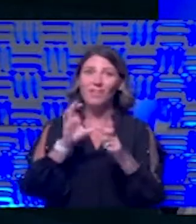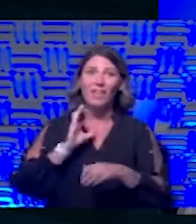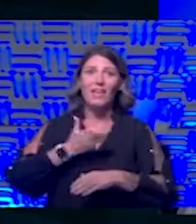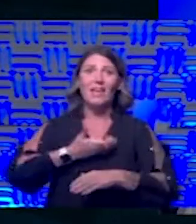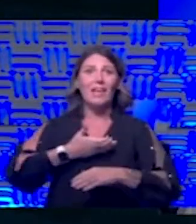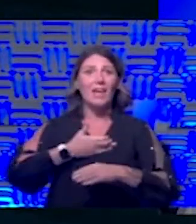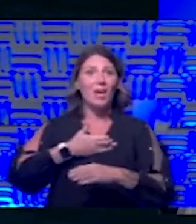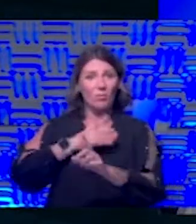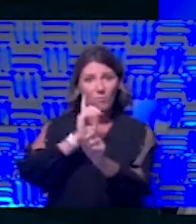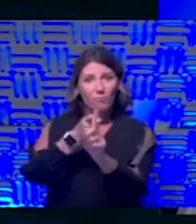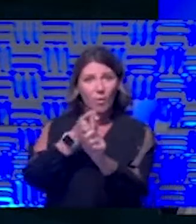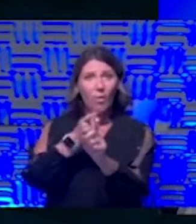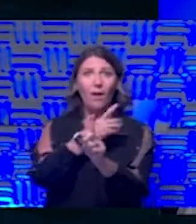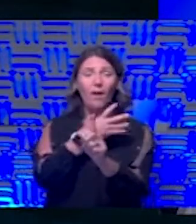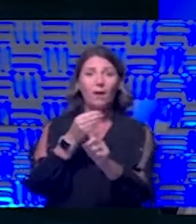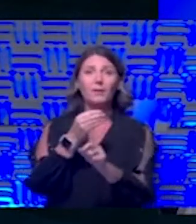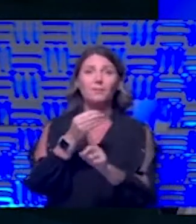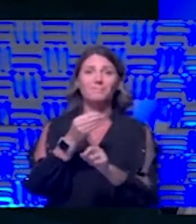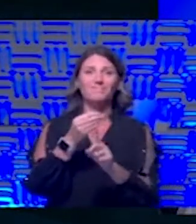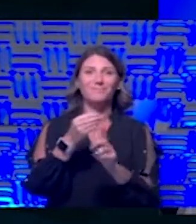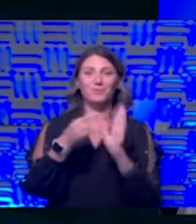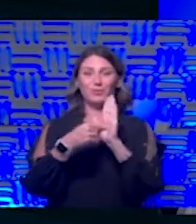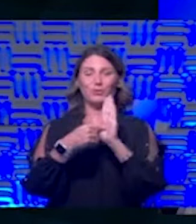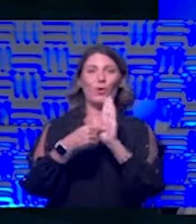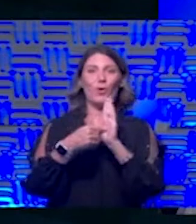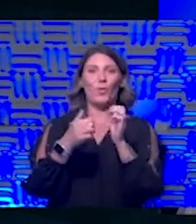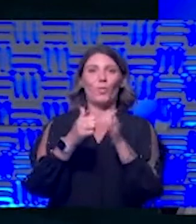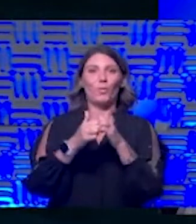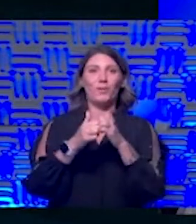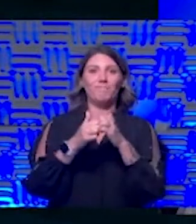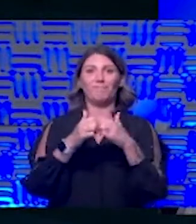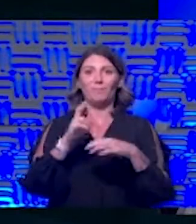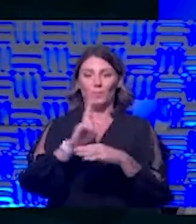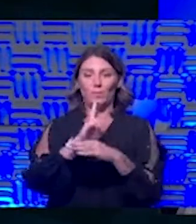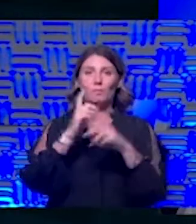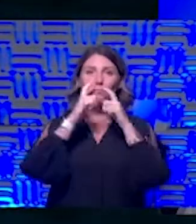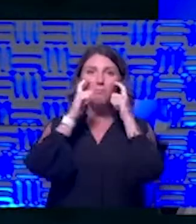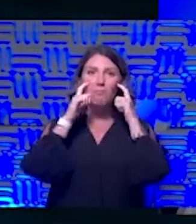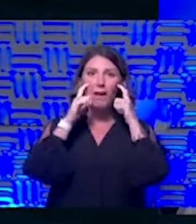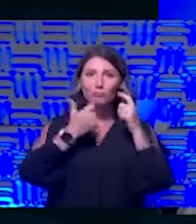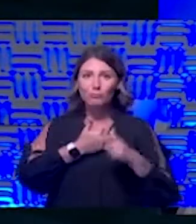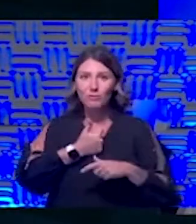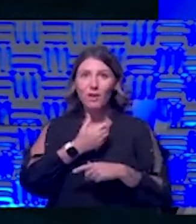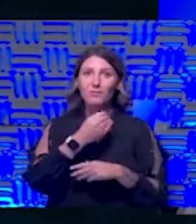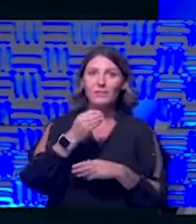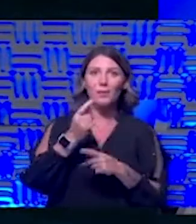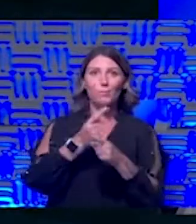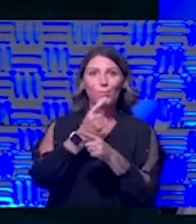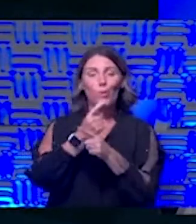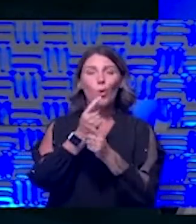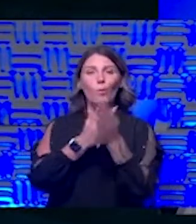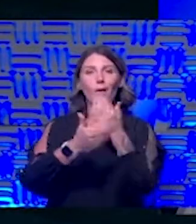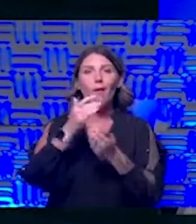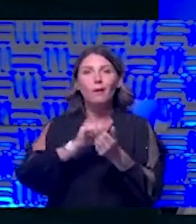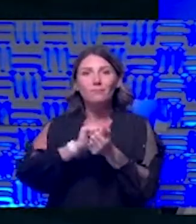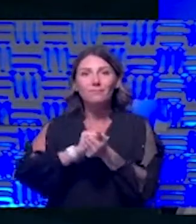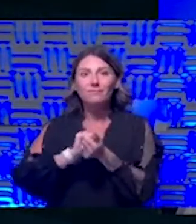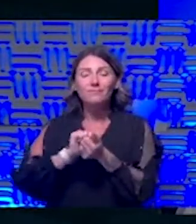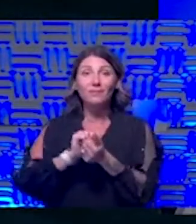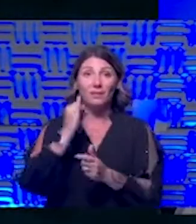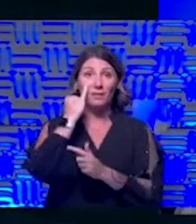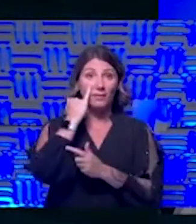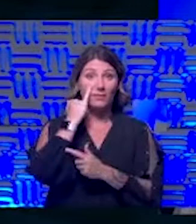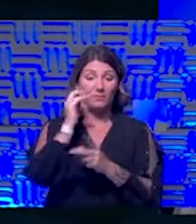the good example and wear the mask ourselves and do the proper hand hygiene and techniques and all that. Yeah, I think if people get more concerned, then they'll start to wear